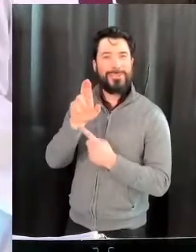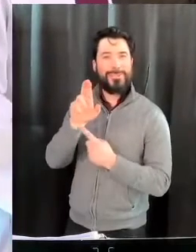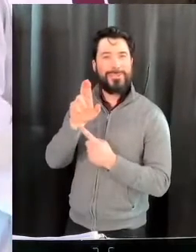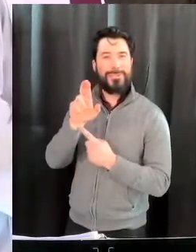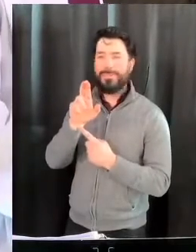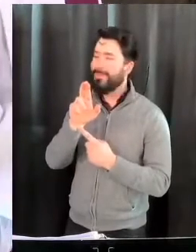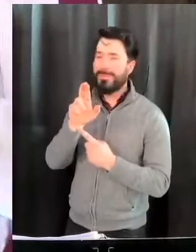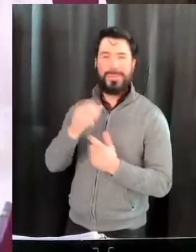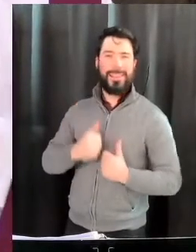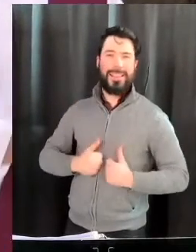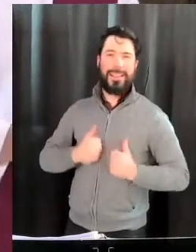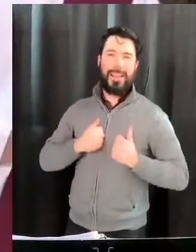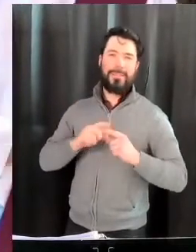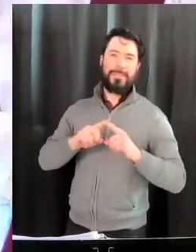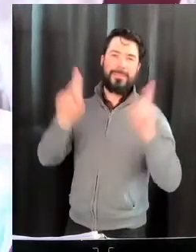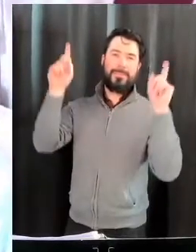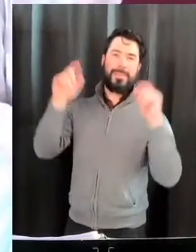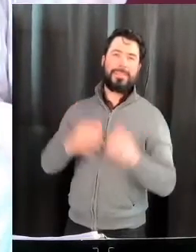P40X Lent.